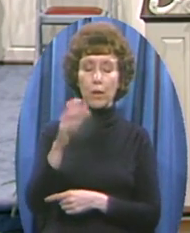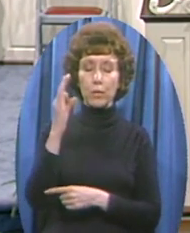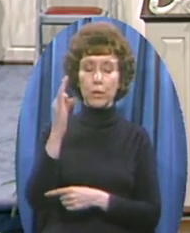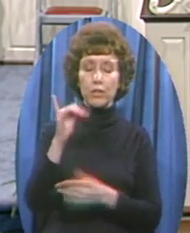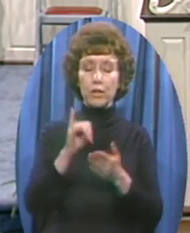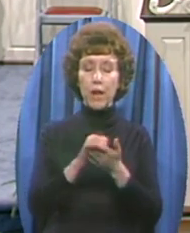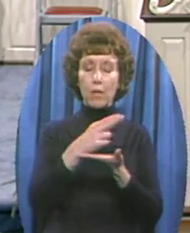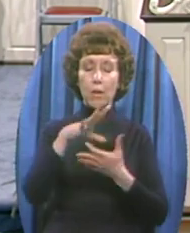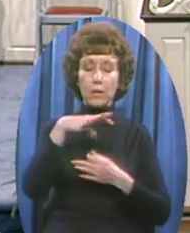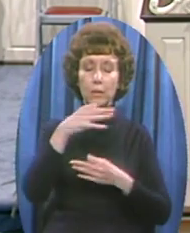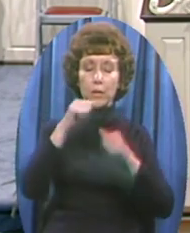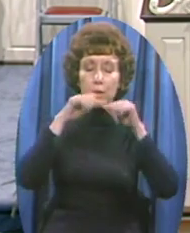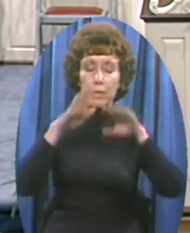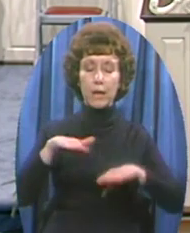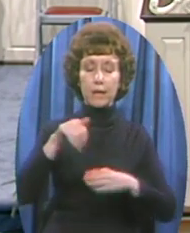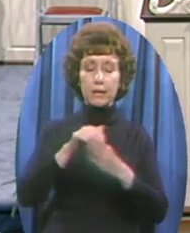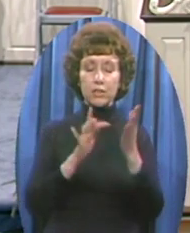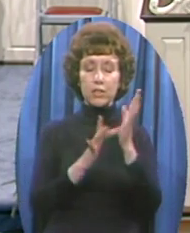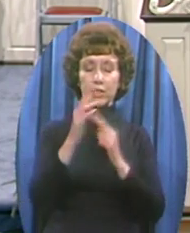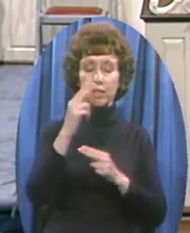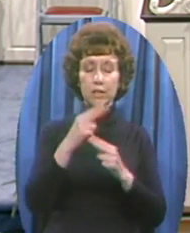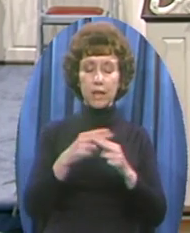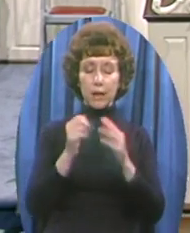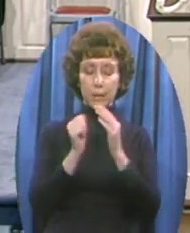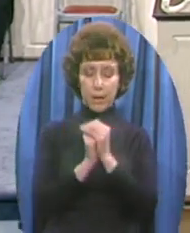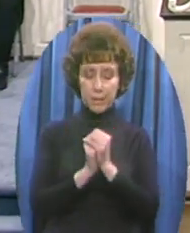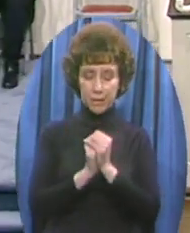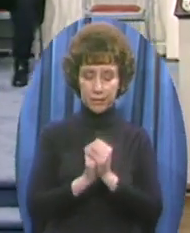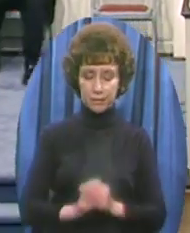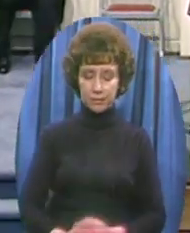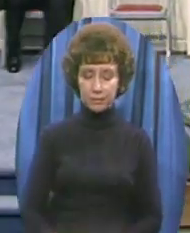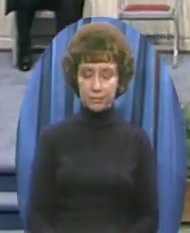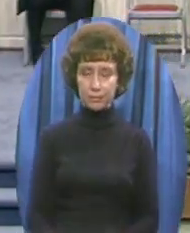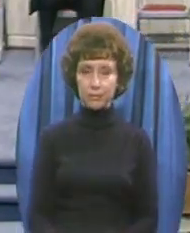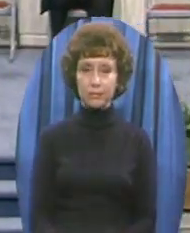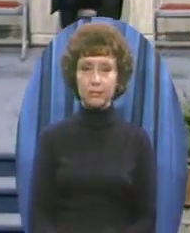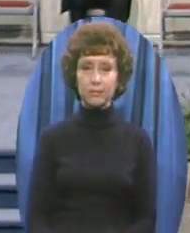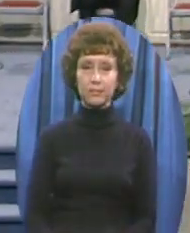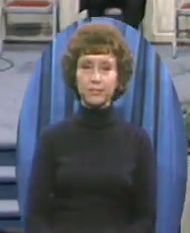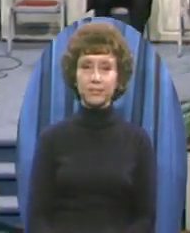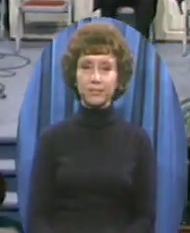upon him. In Jesus' name, amen. Amen.